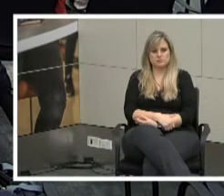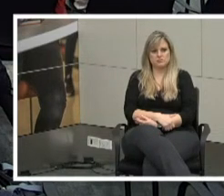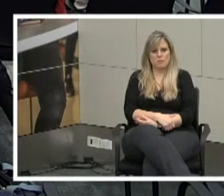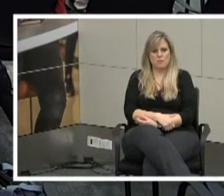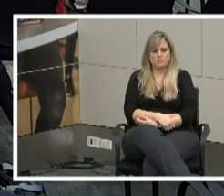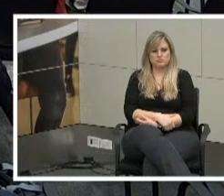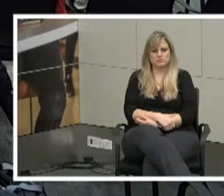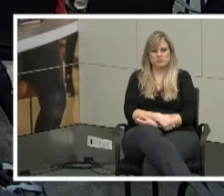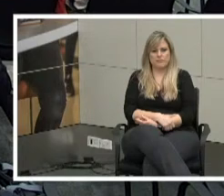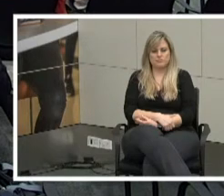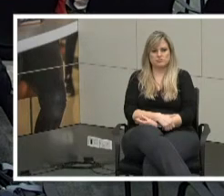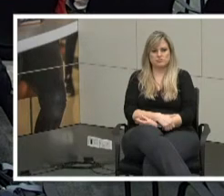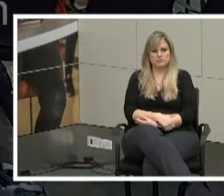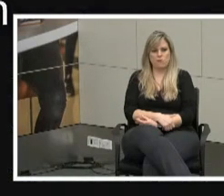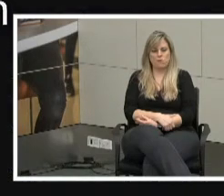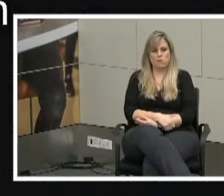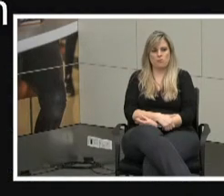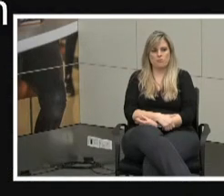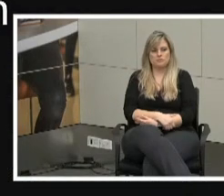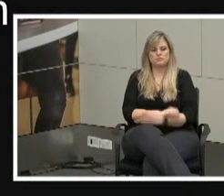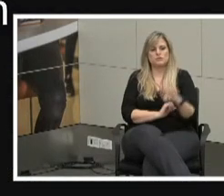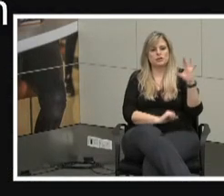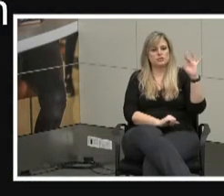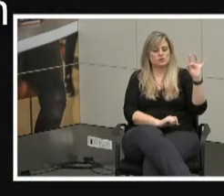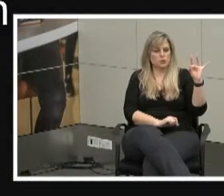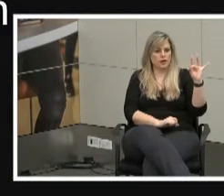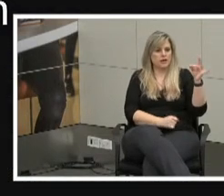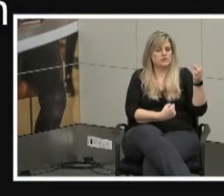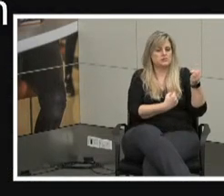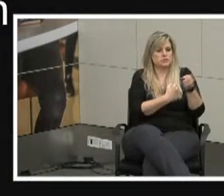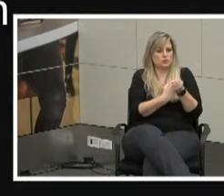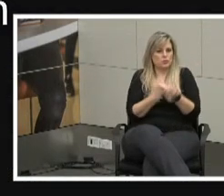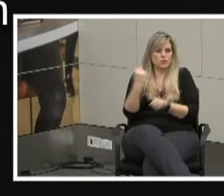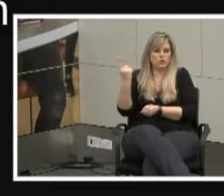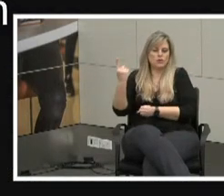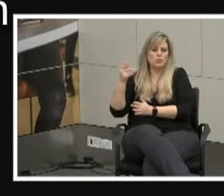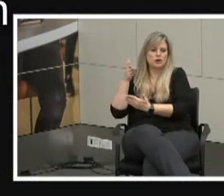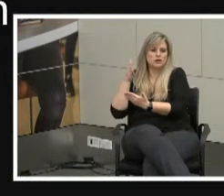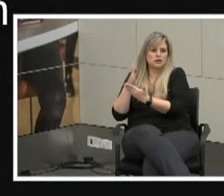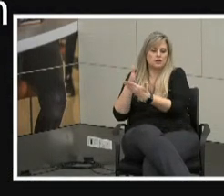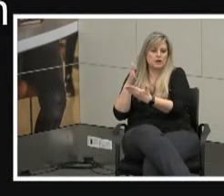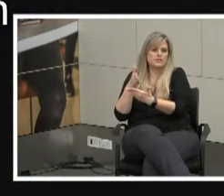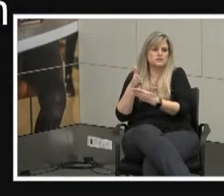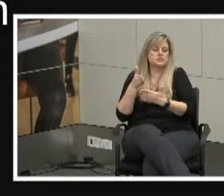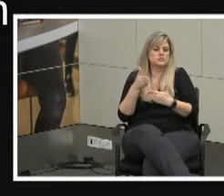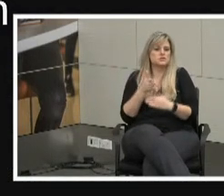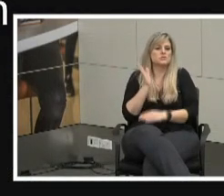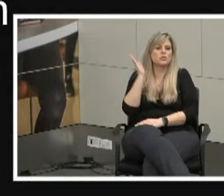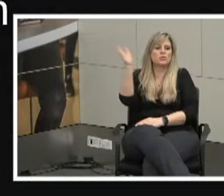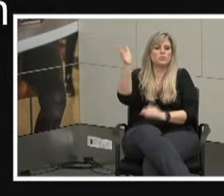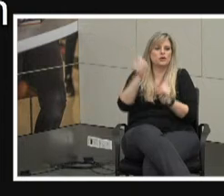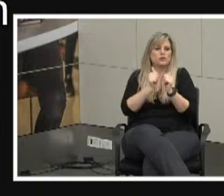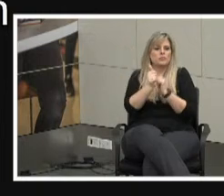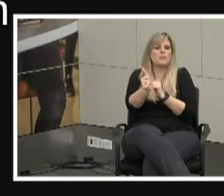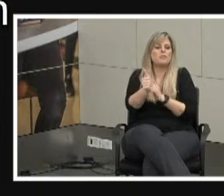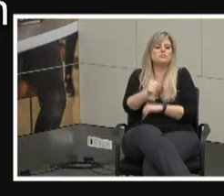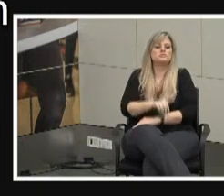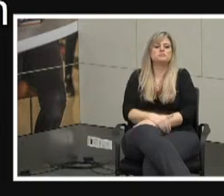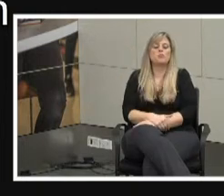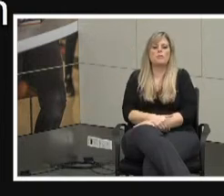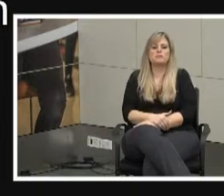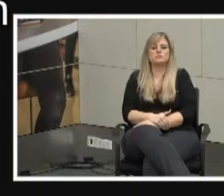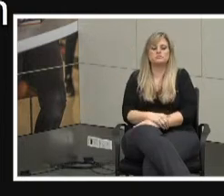you there are eight in favor one opposed the motion passes next